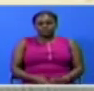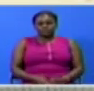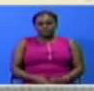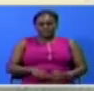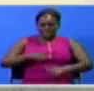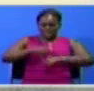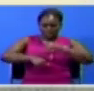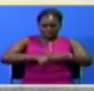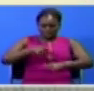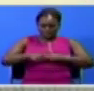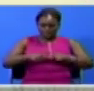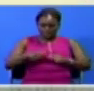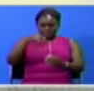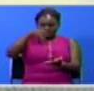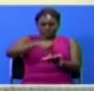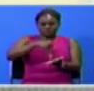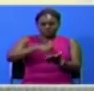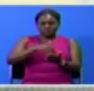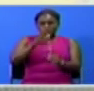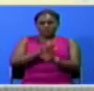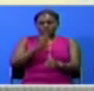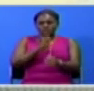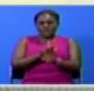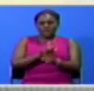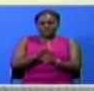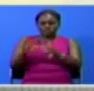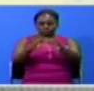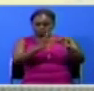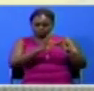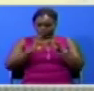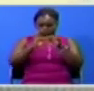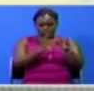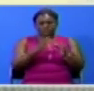Activity involves a lot of operations. There will be